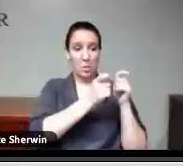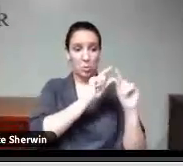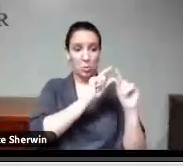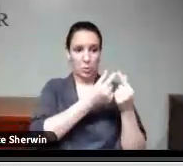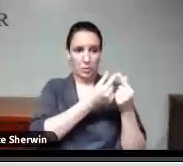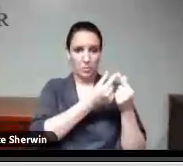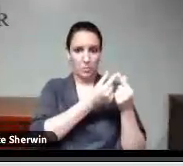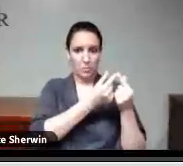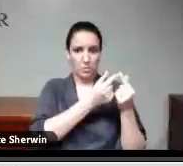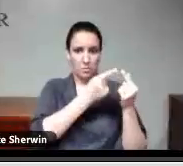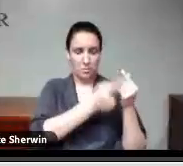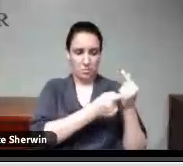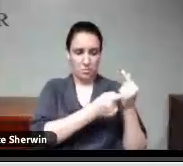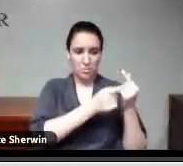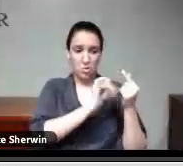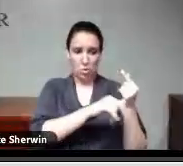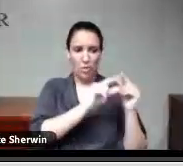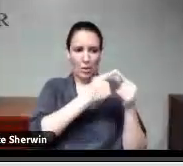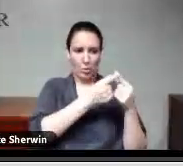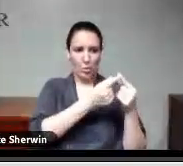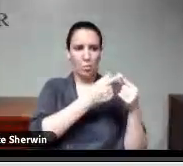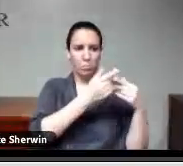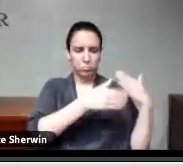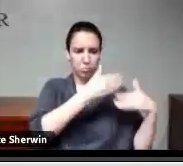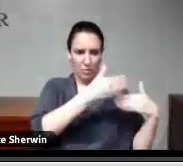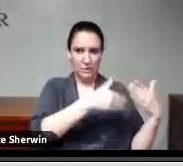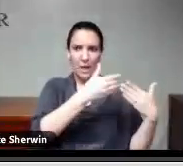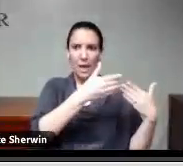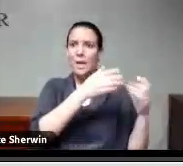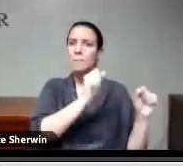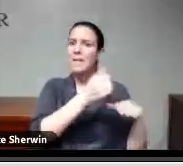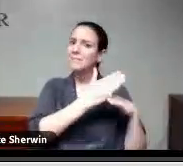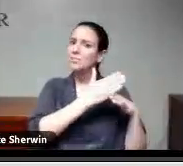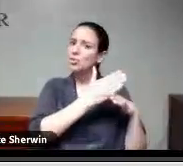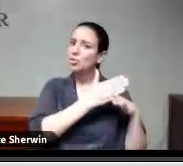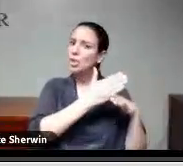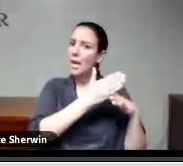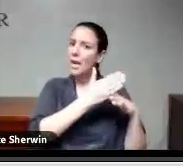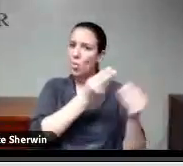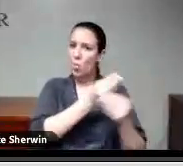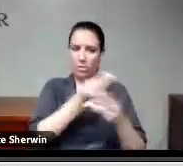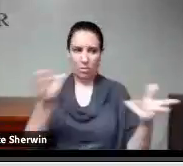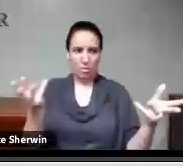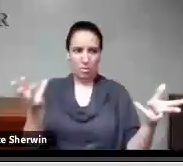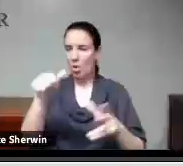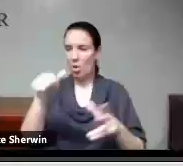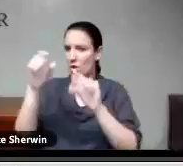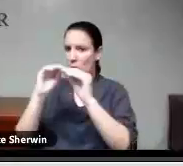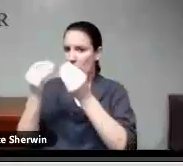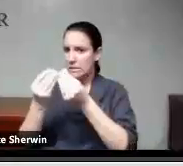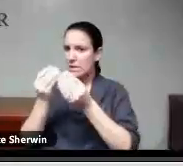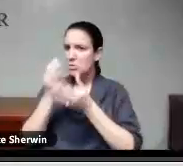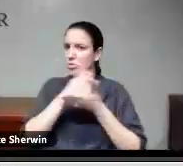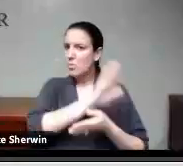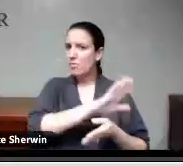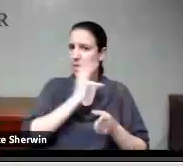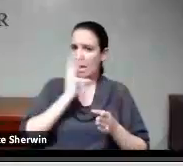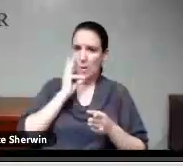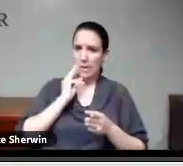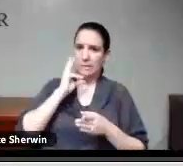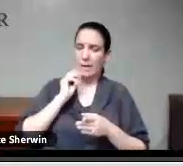group over time is able to share with the rest of the organization some of the experiences that they've